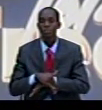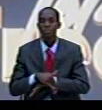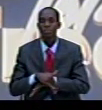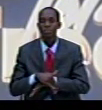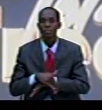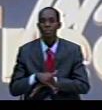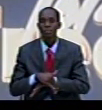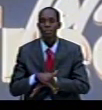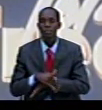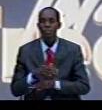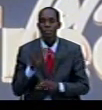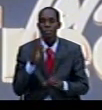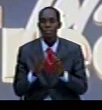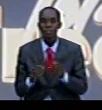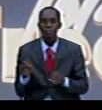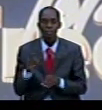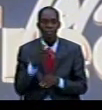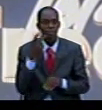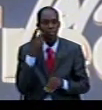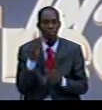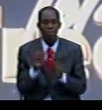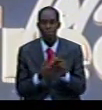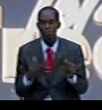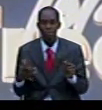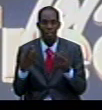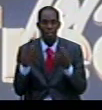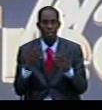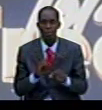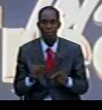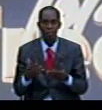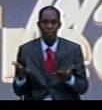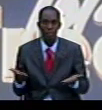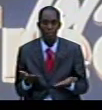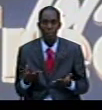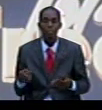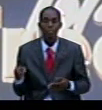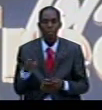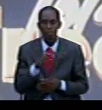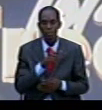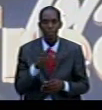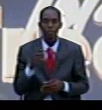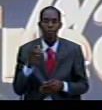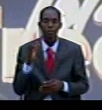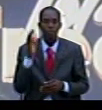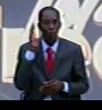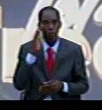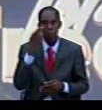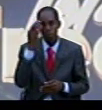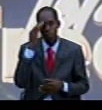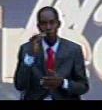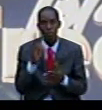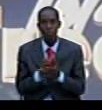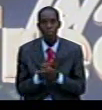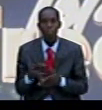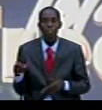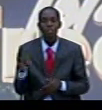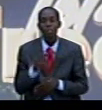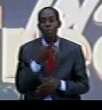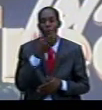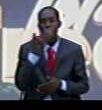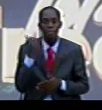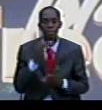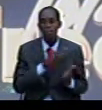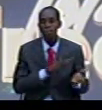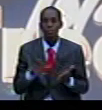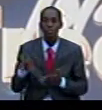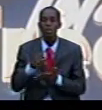if they see everything going on here, they should know that they better leave their own Godfather and come and join